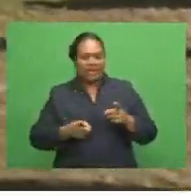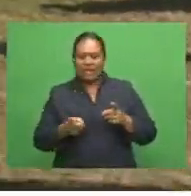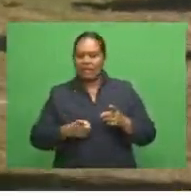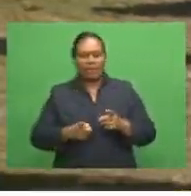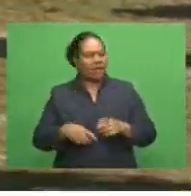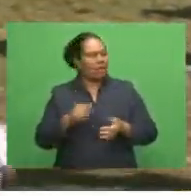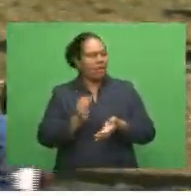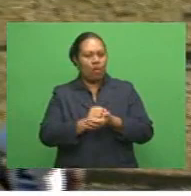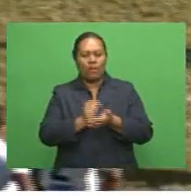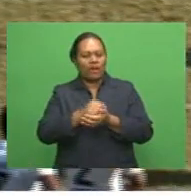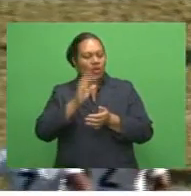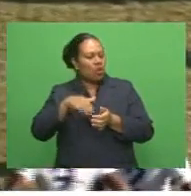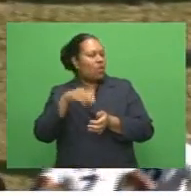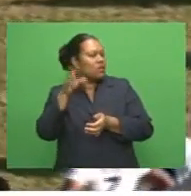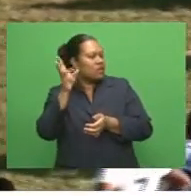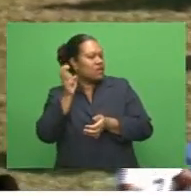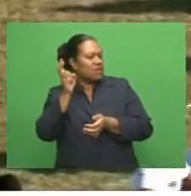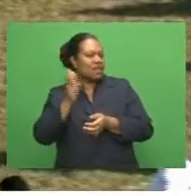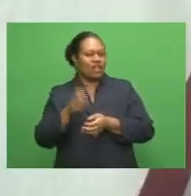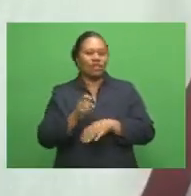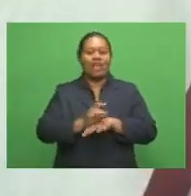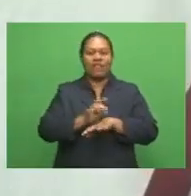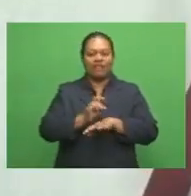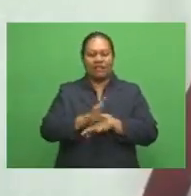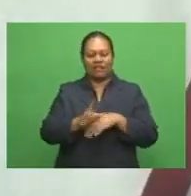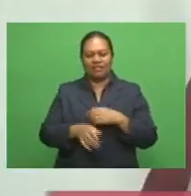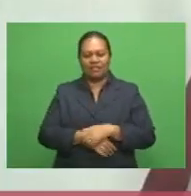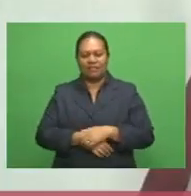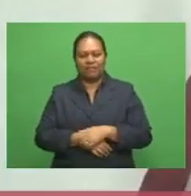he listens to the advice of the senior players. I